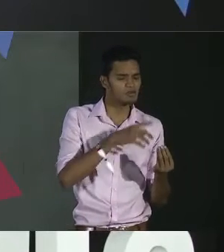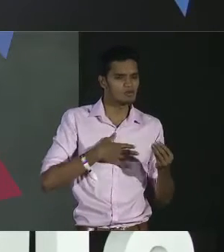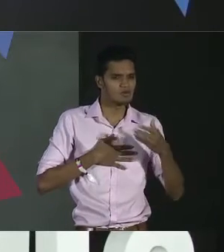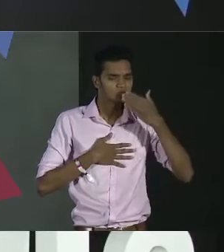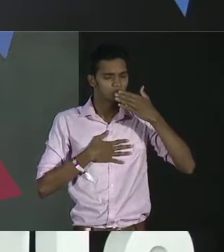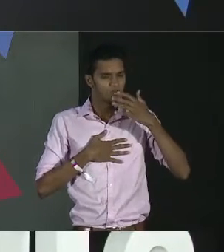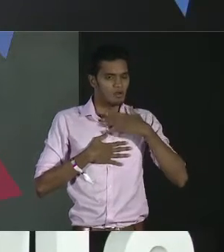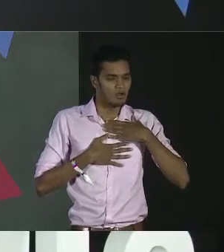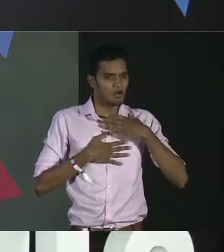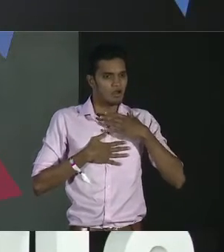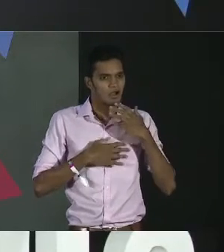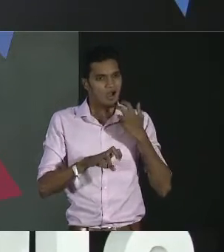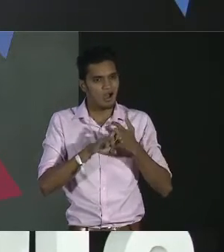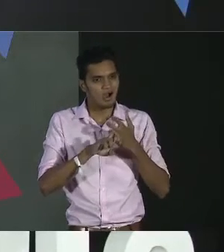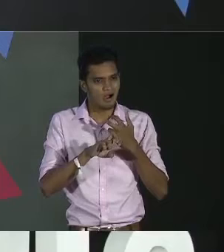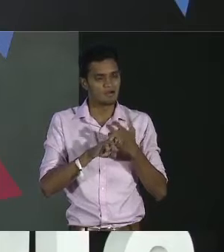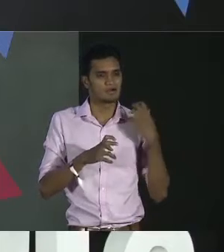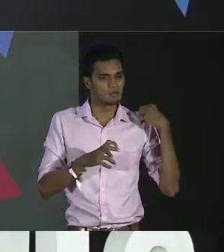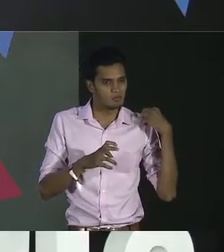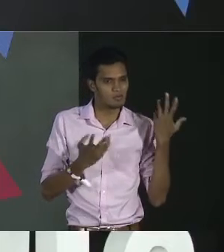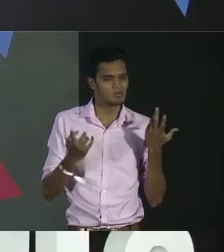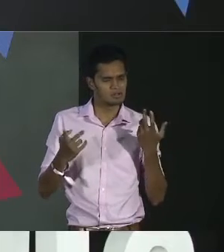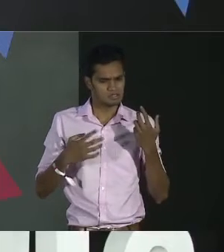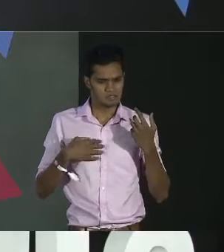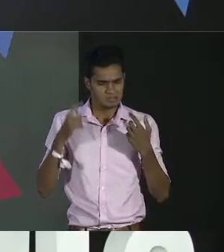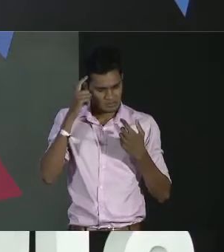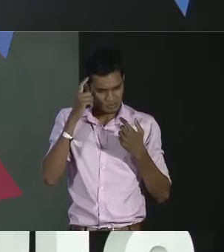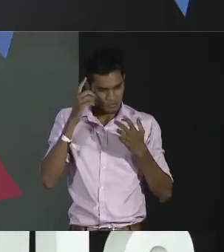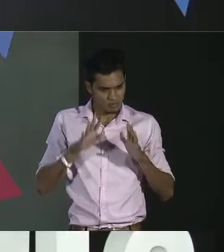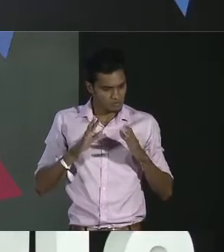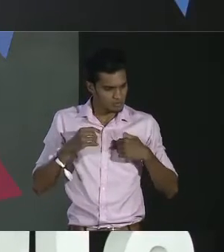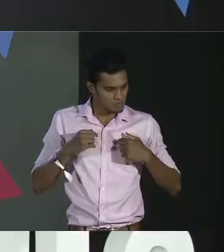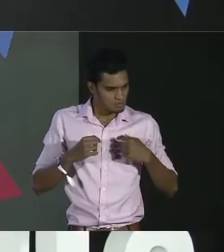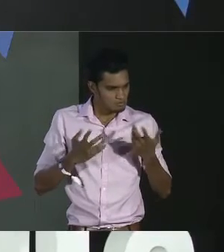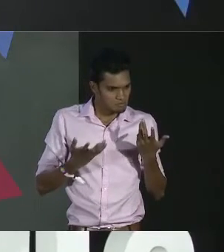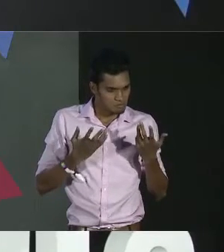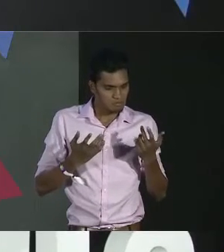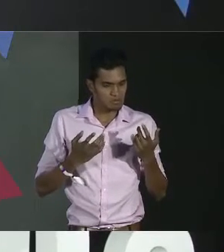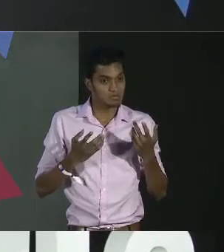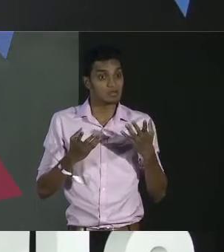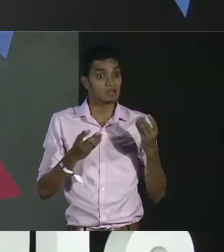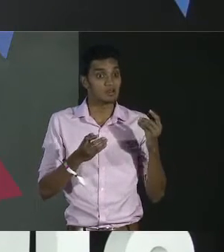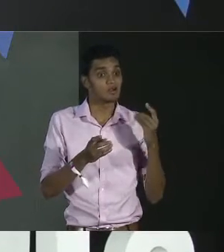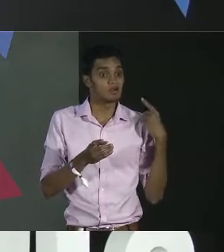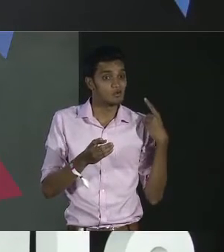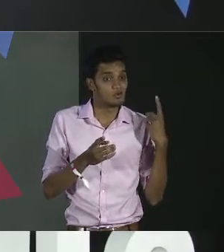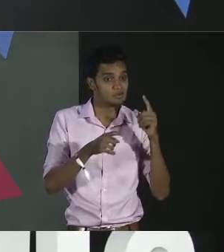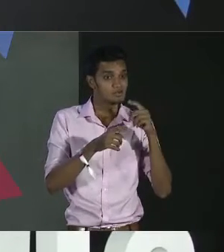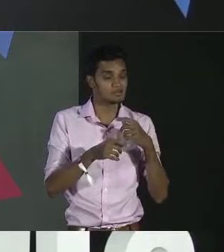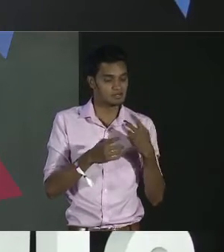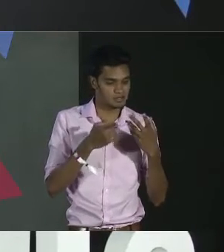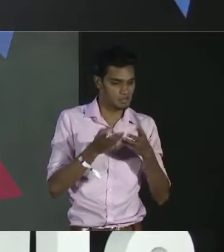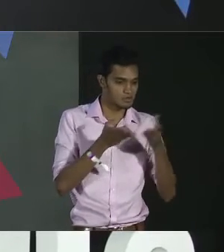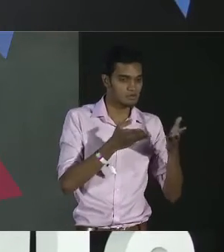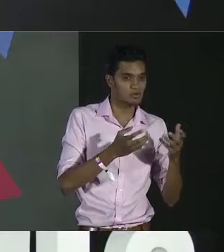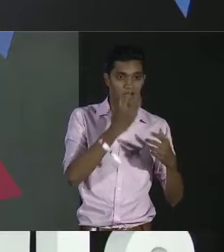well. And so that's when I knew something was terribly wrong. I was rushed to the hospital and almost immediately put on